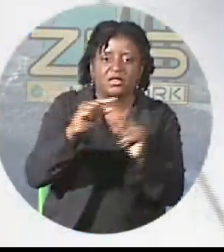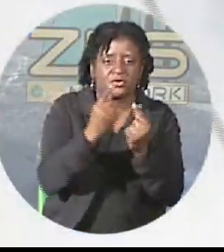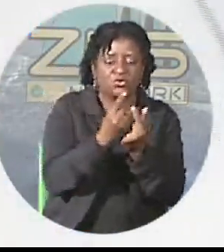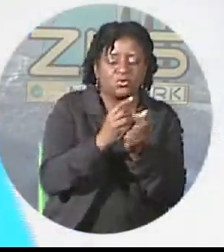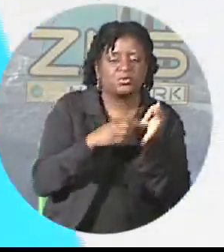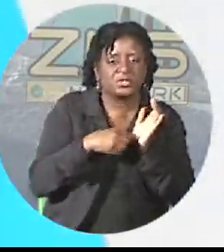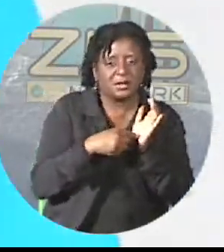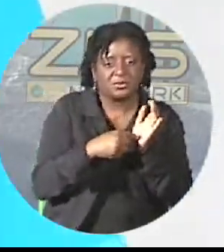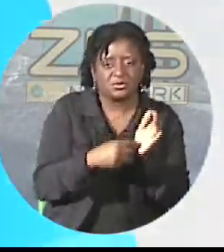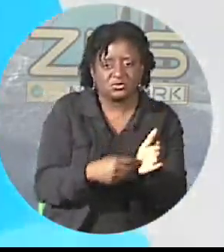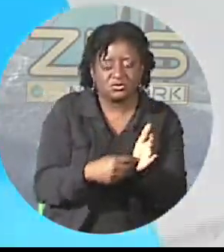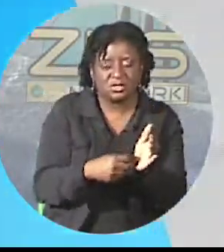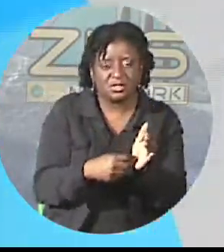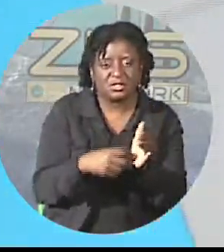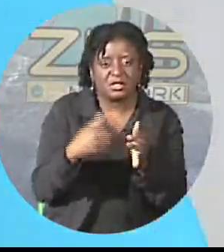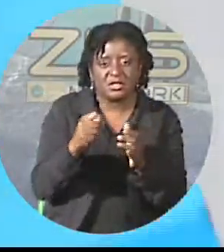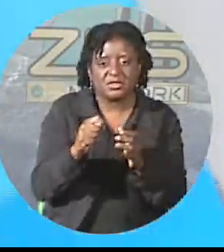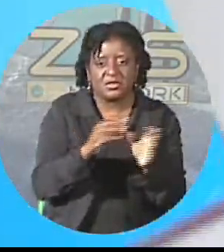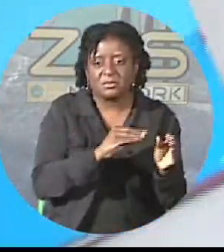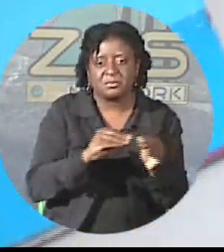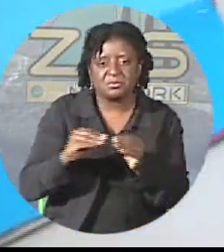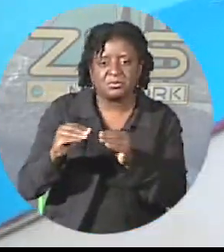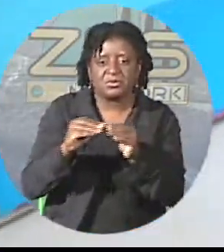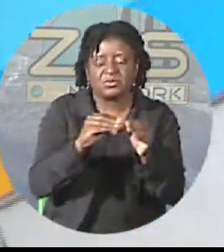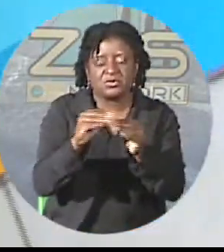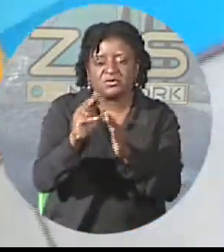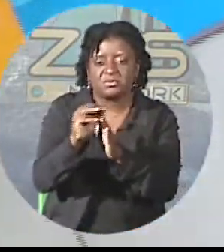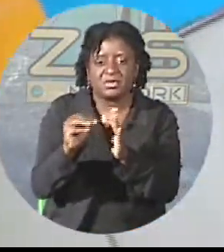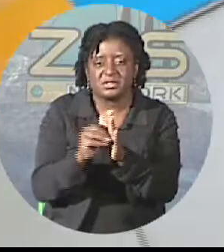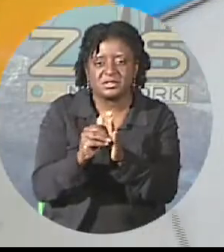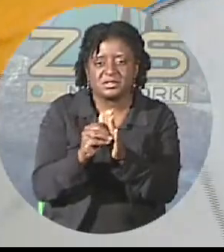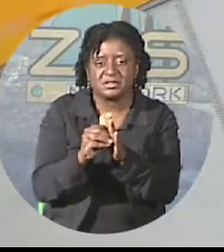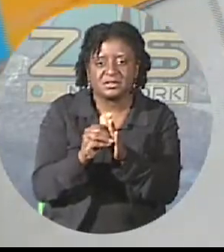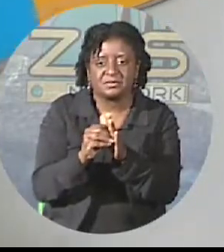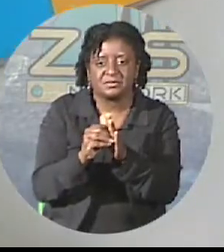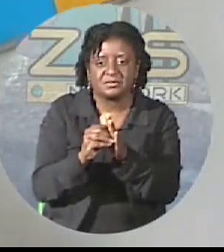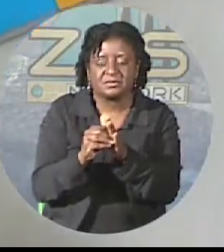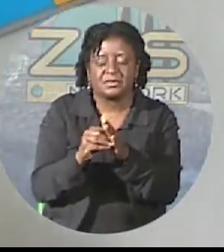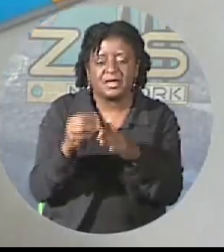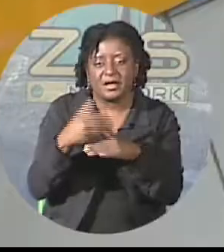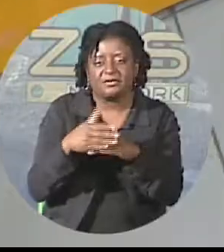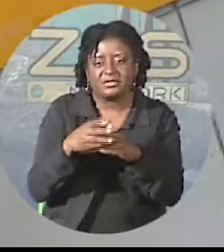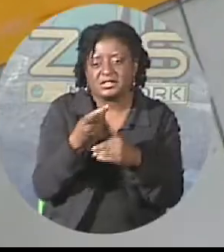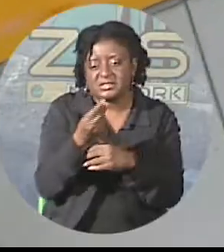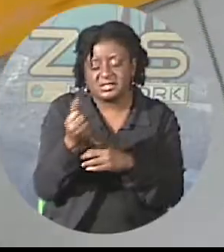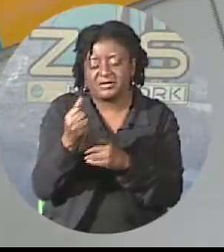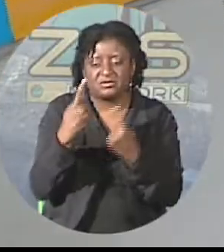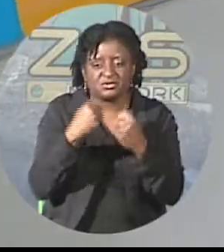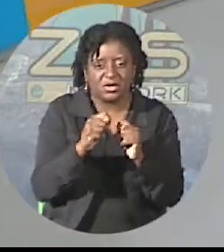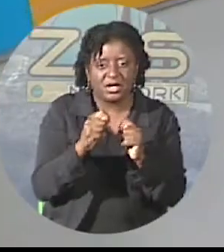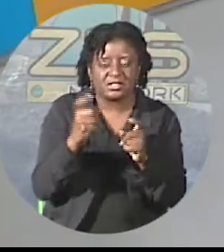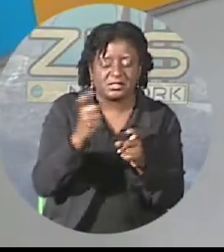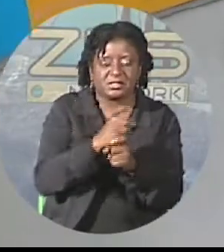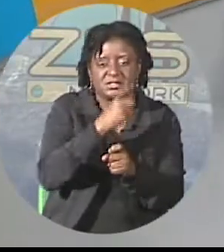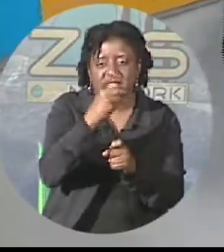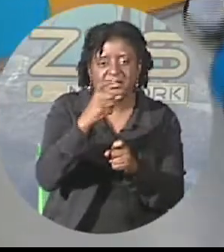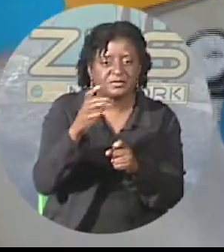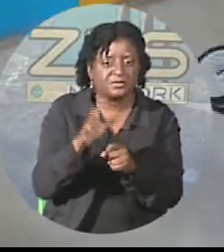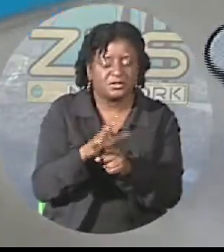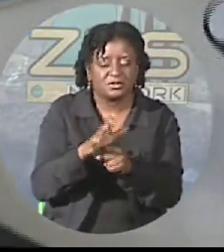which show some kinks with maneuverability that need to be worked out, but after several tries, they were successful in their